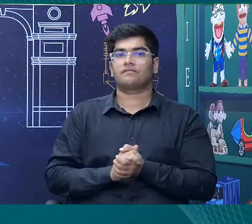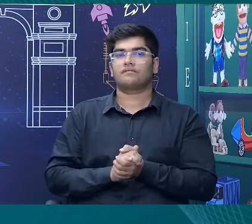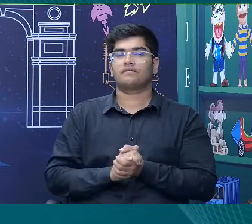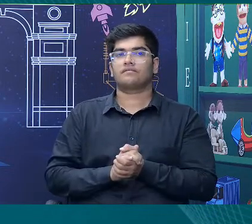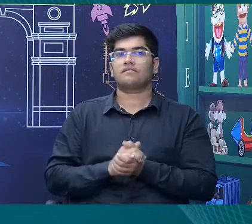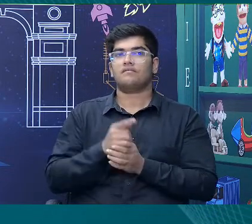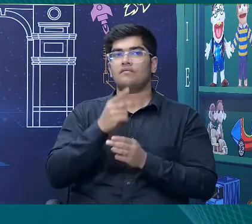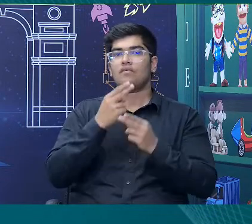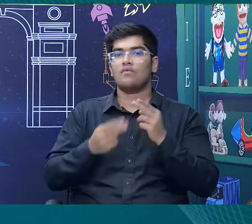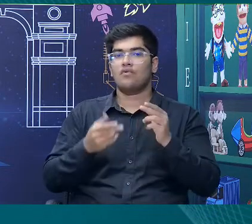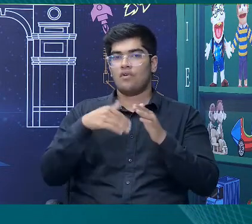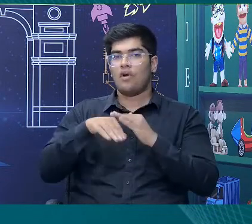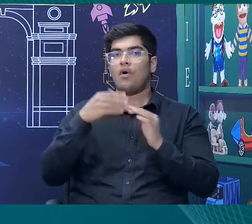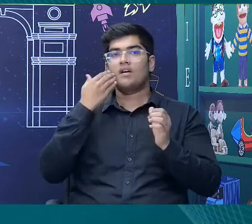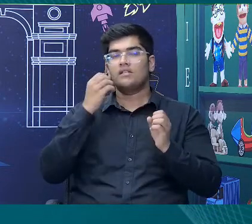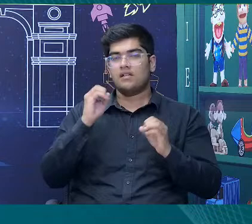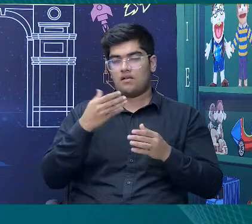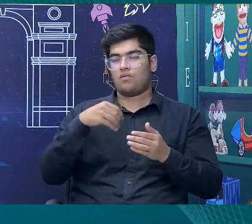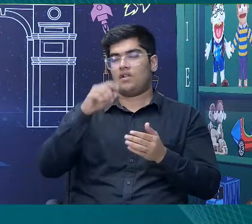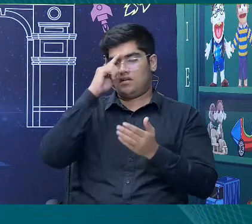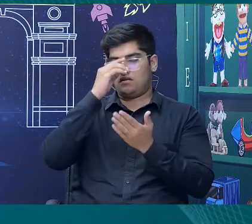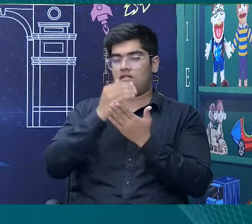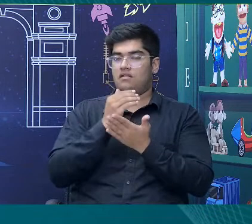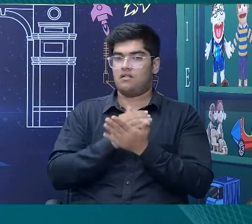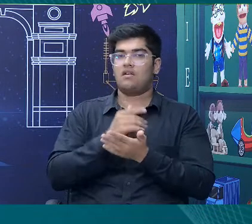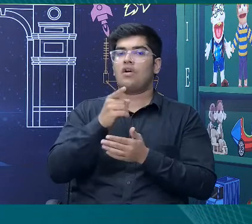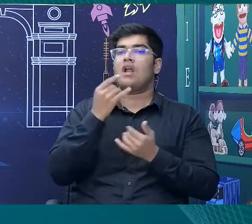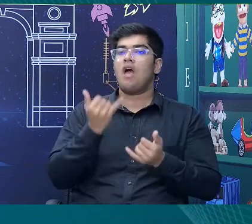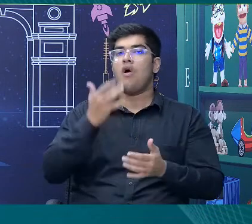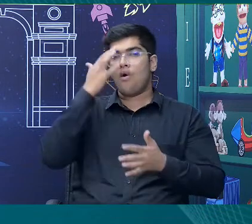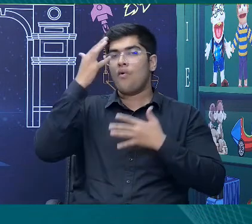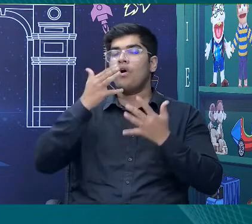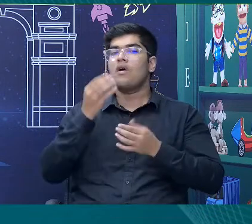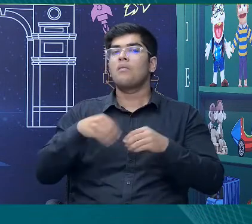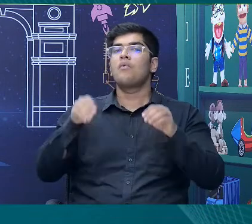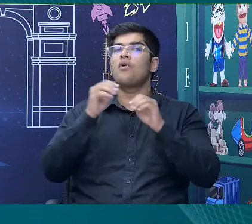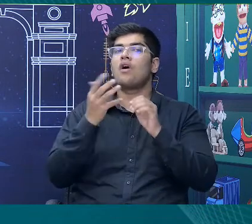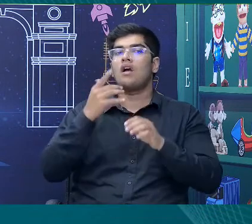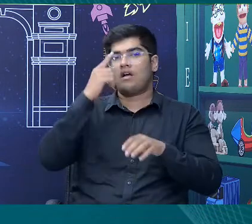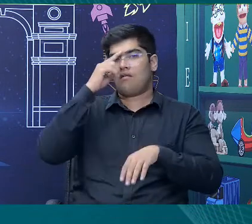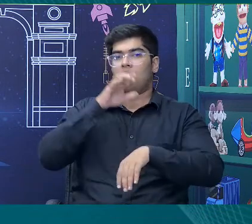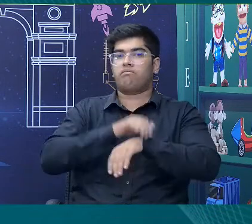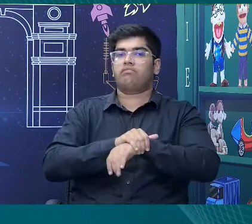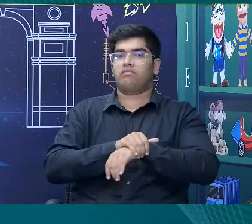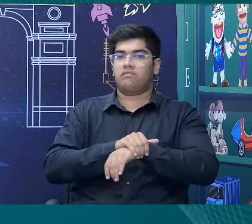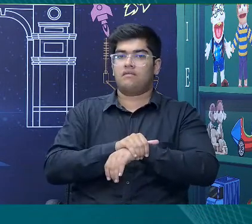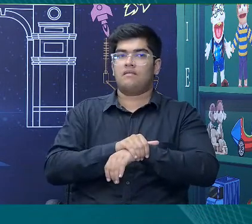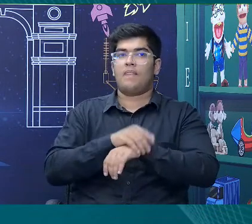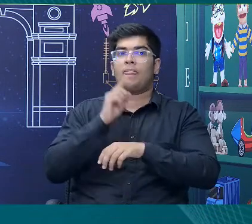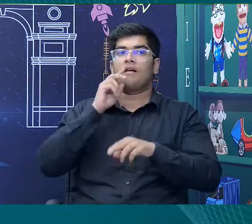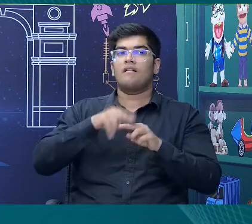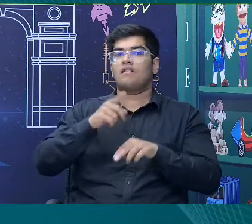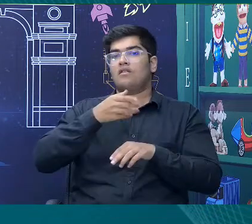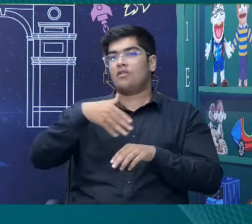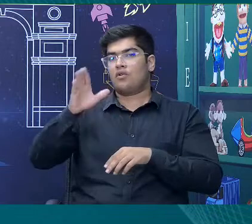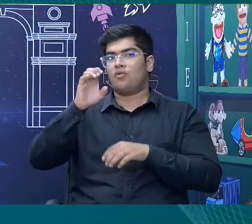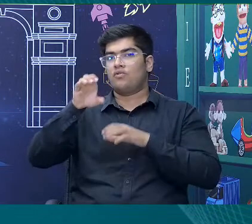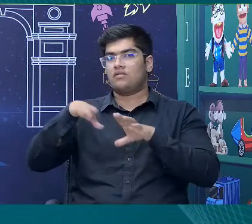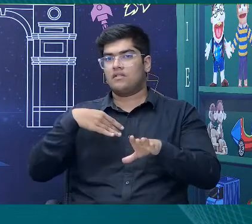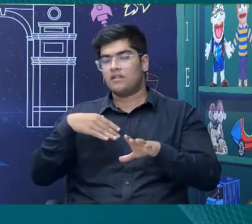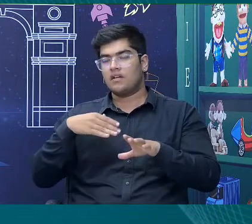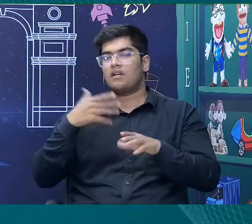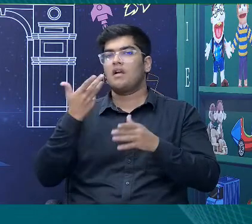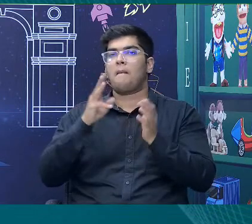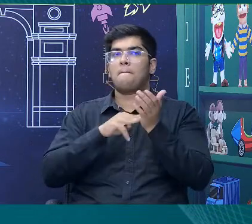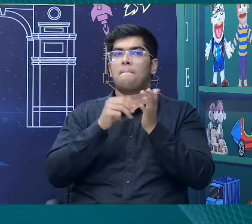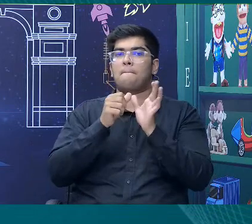into the story. Right now he's just worried about getting caught. Yes. So he thinks that if he goes to the city, if he goes to the manor, he